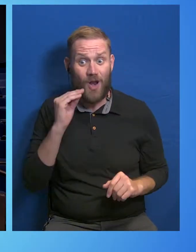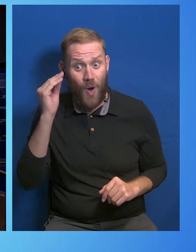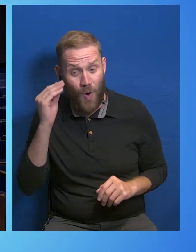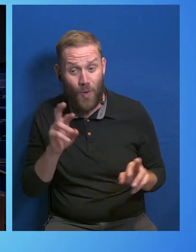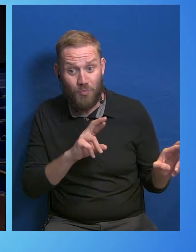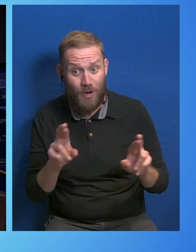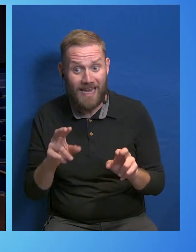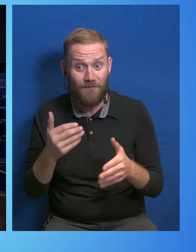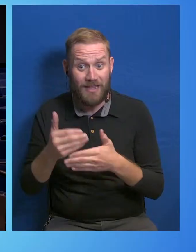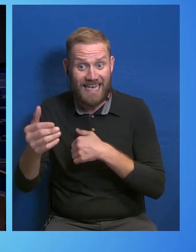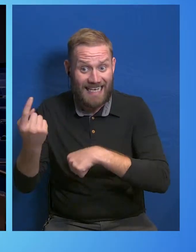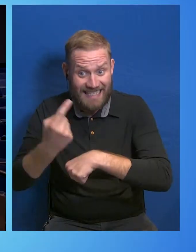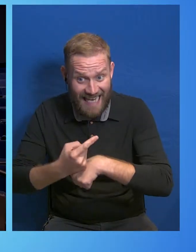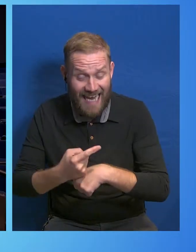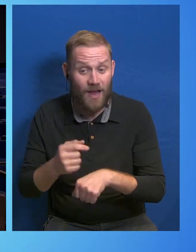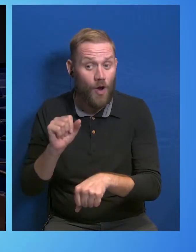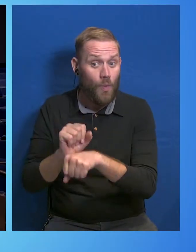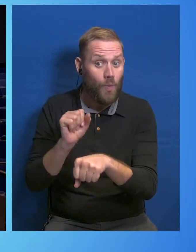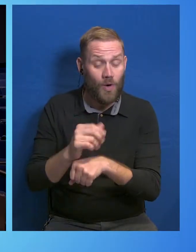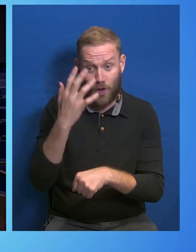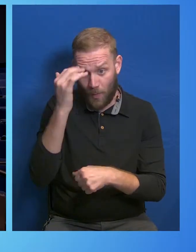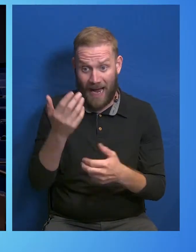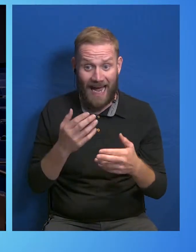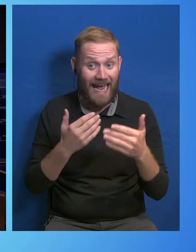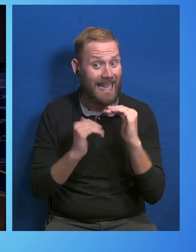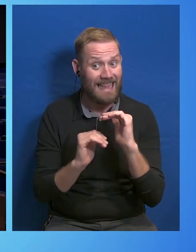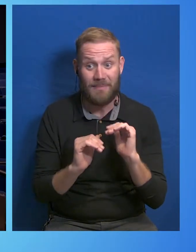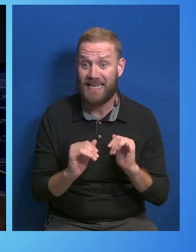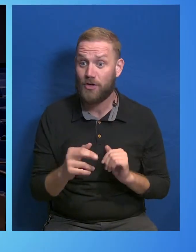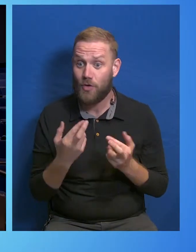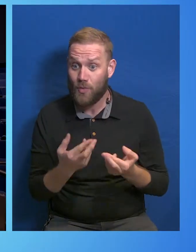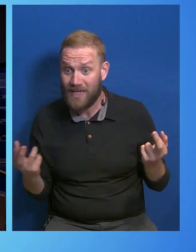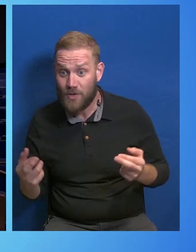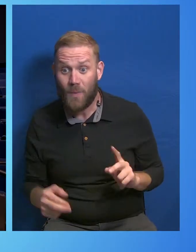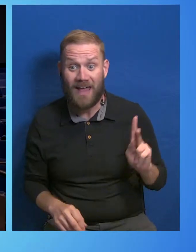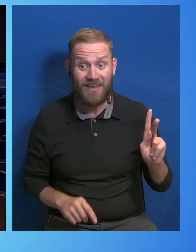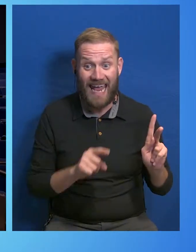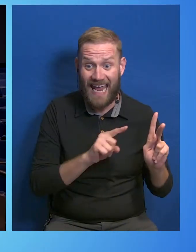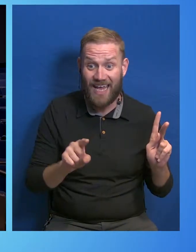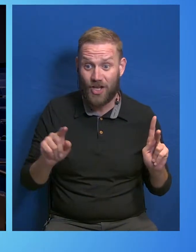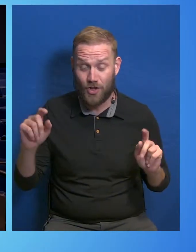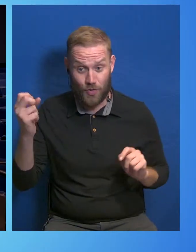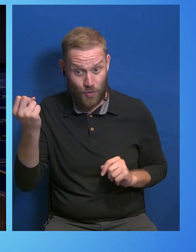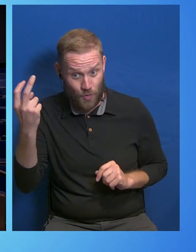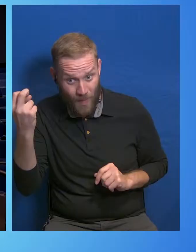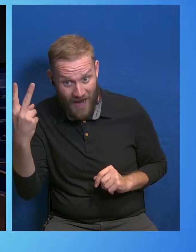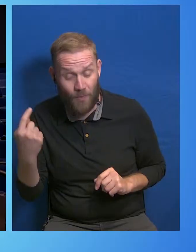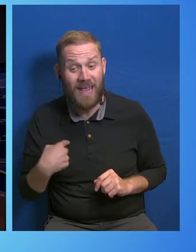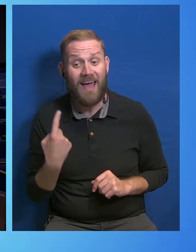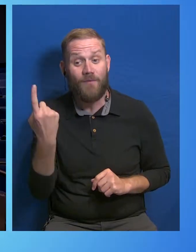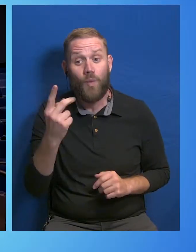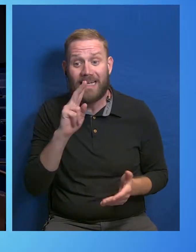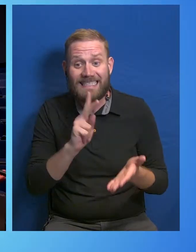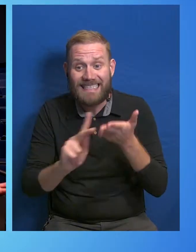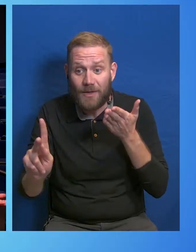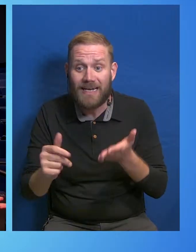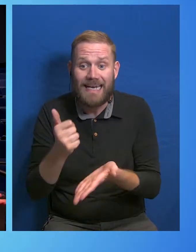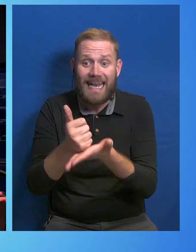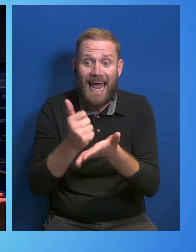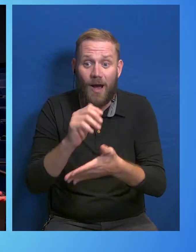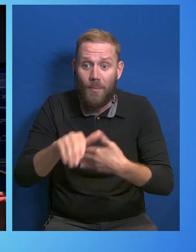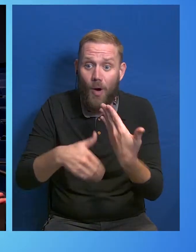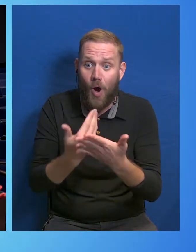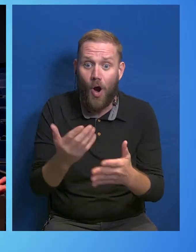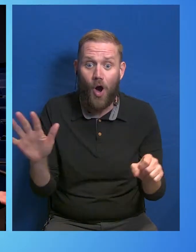we have limited resources. From K to 12, we have one administrative assistant to take care of